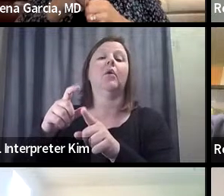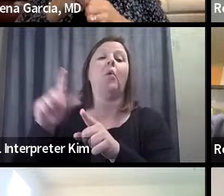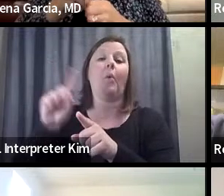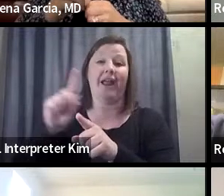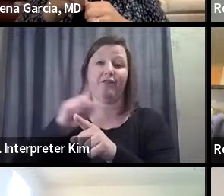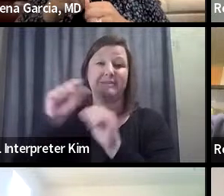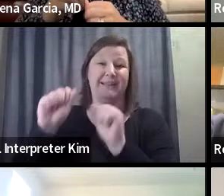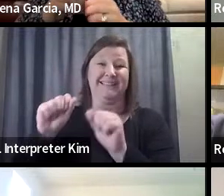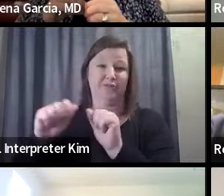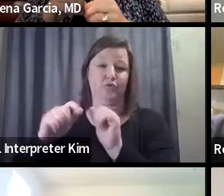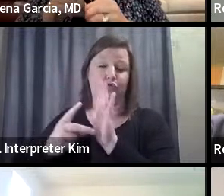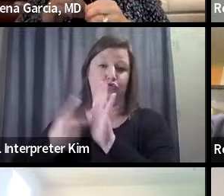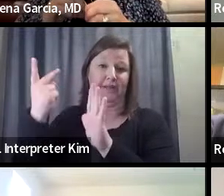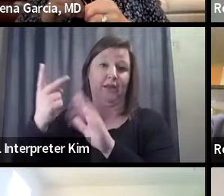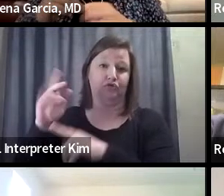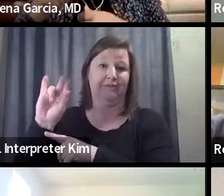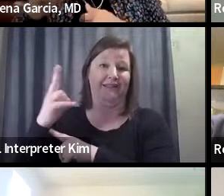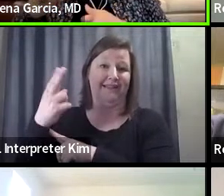data.